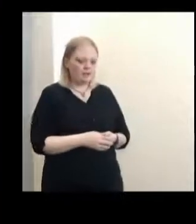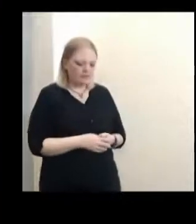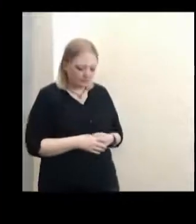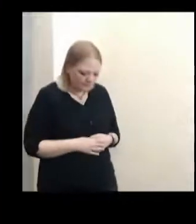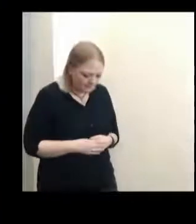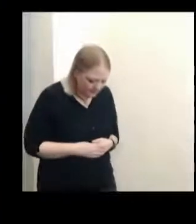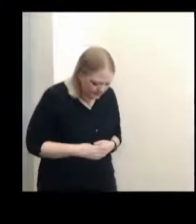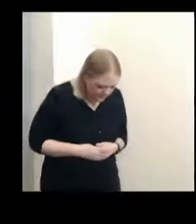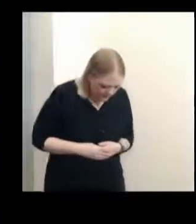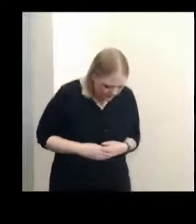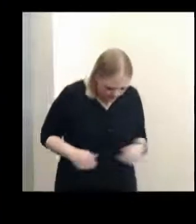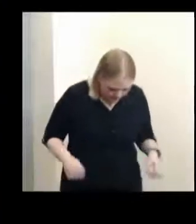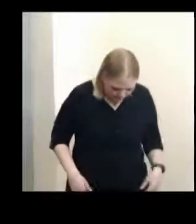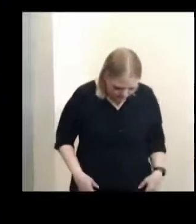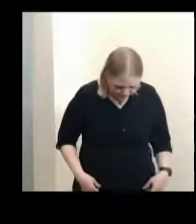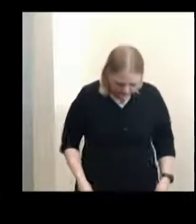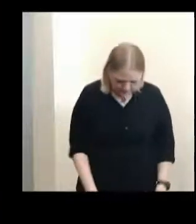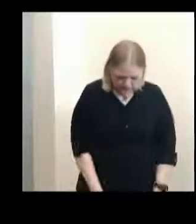Mm-hmm.